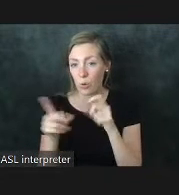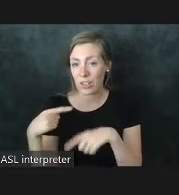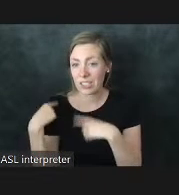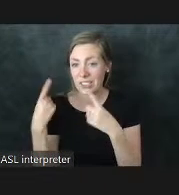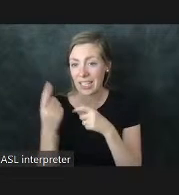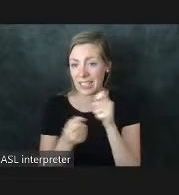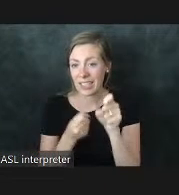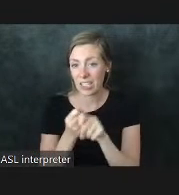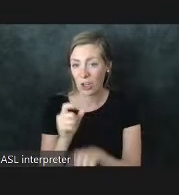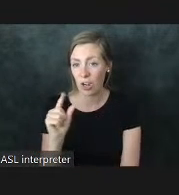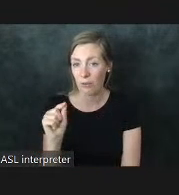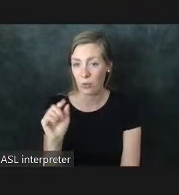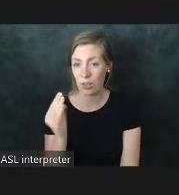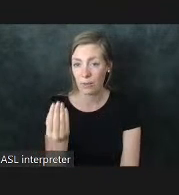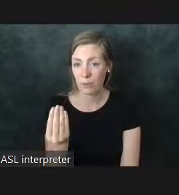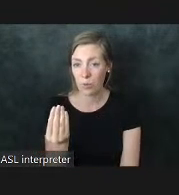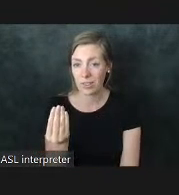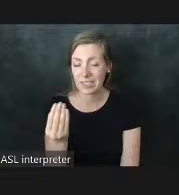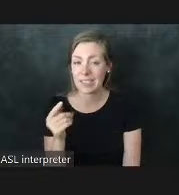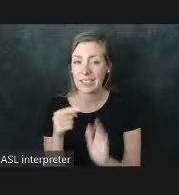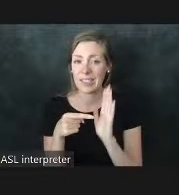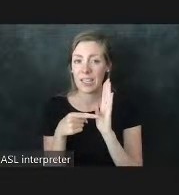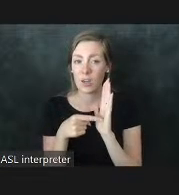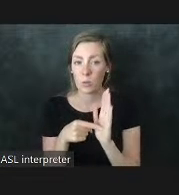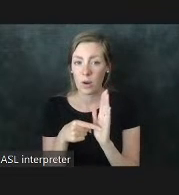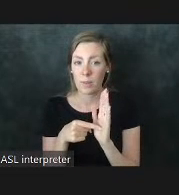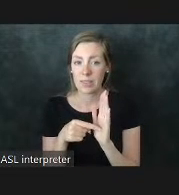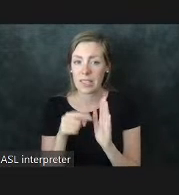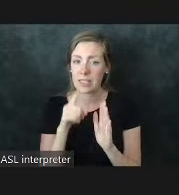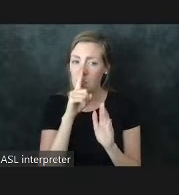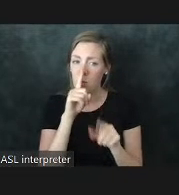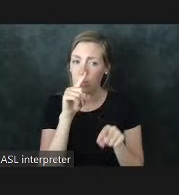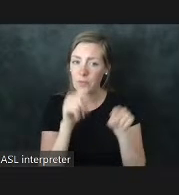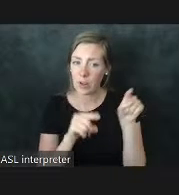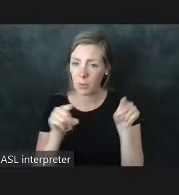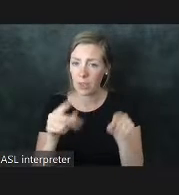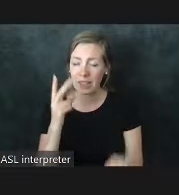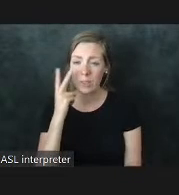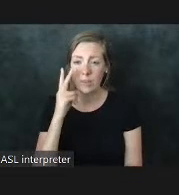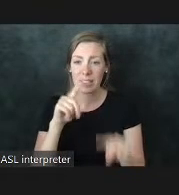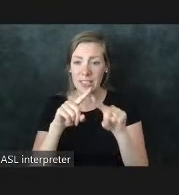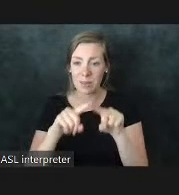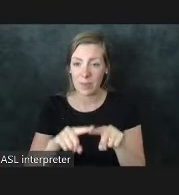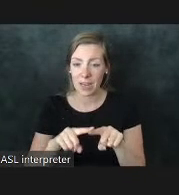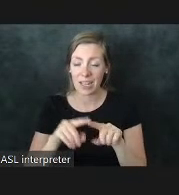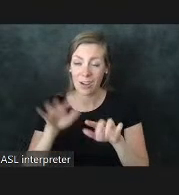2014. And again, it just represents the Ahí eso representa variability that we see depending on the